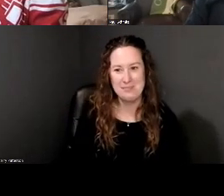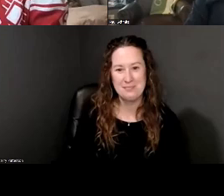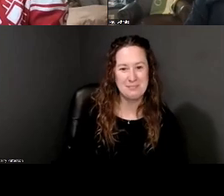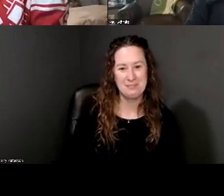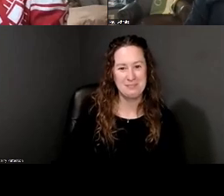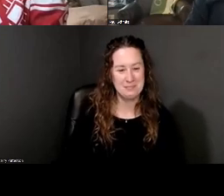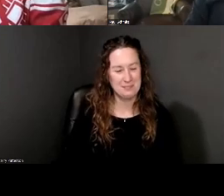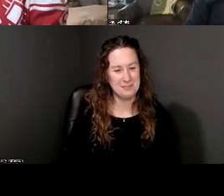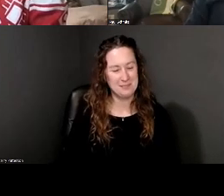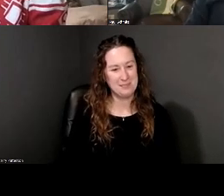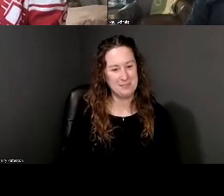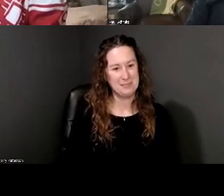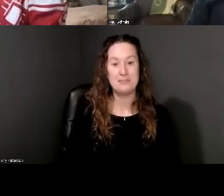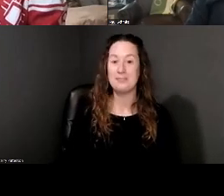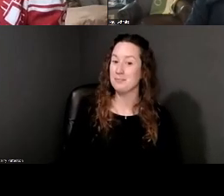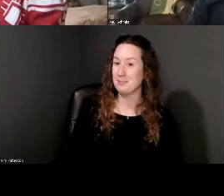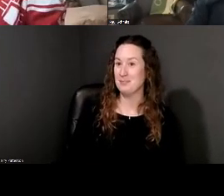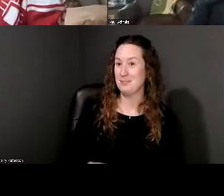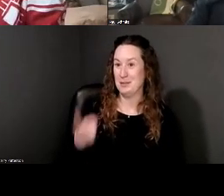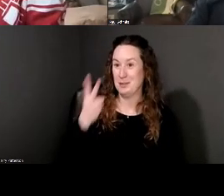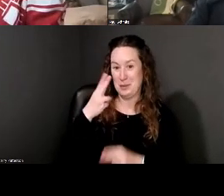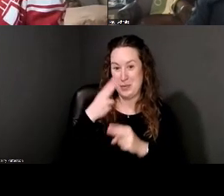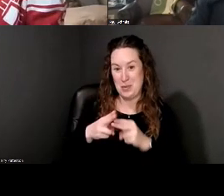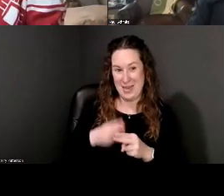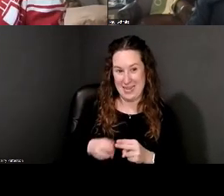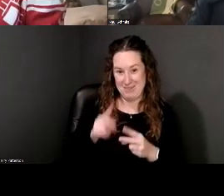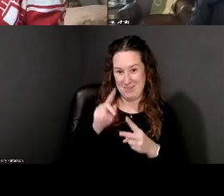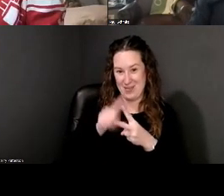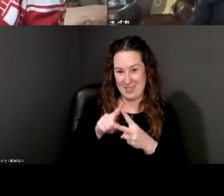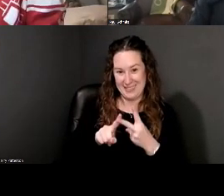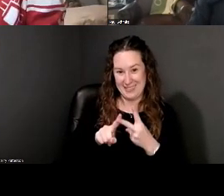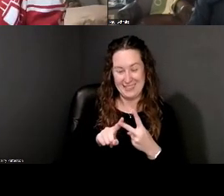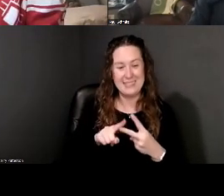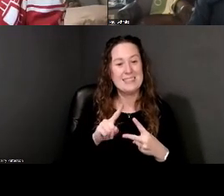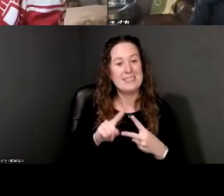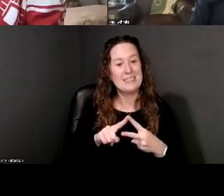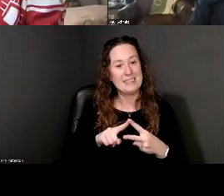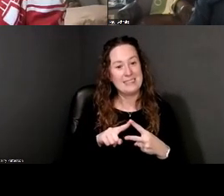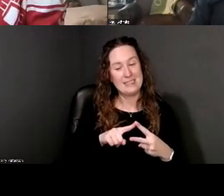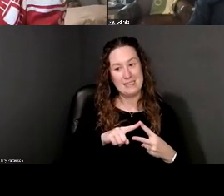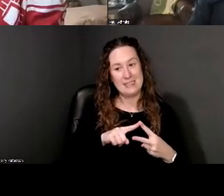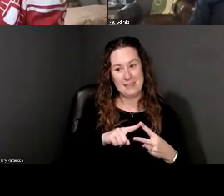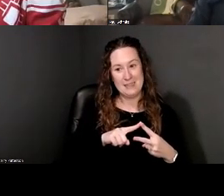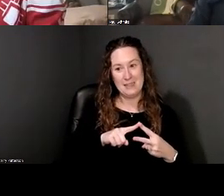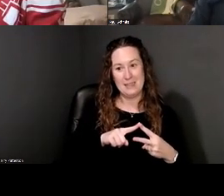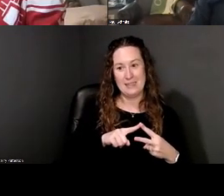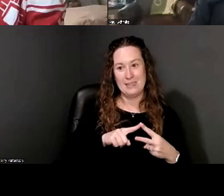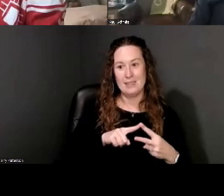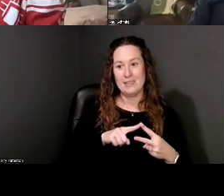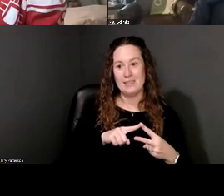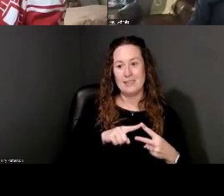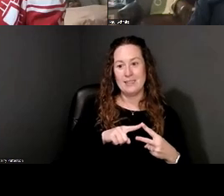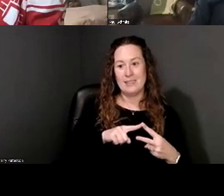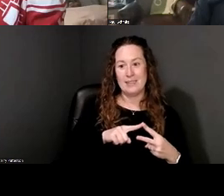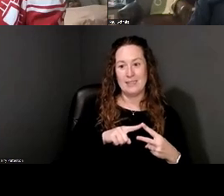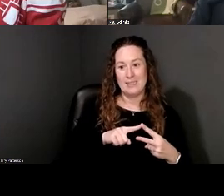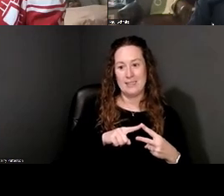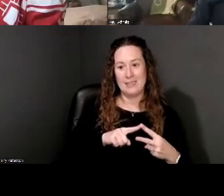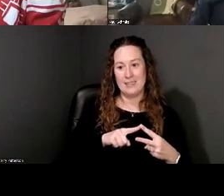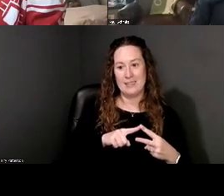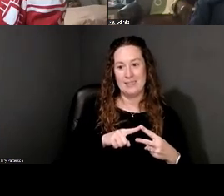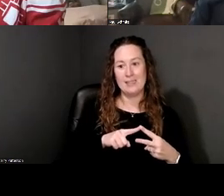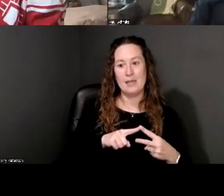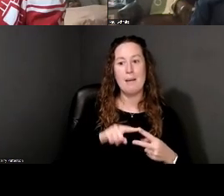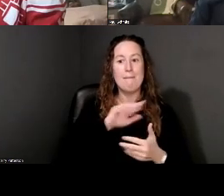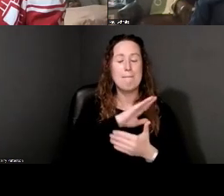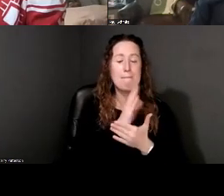Yeah. I'd make two quick points. One of which is that part of the